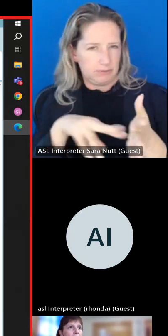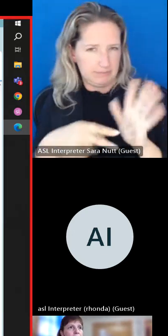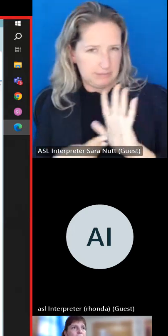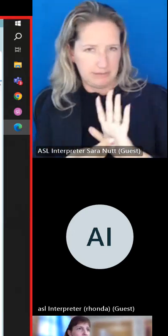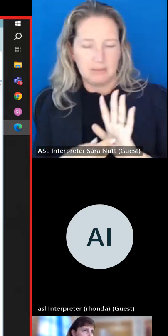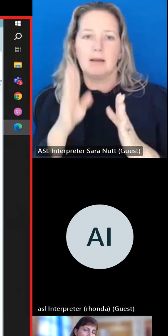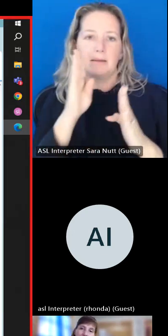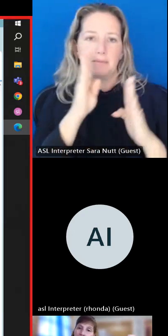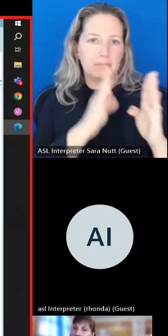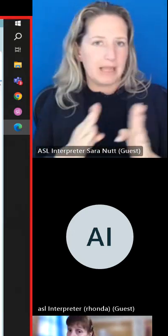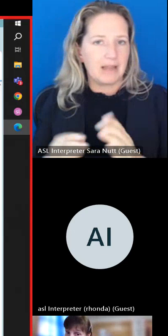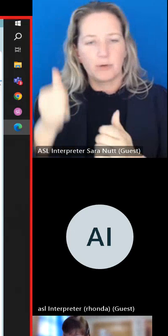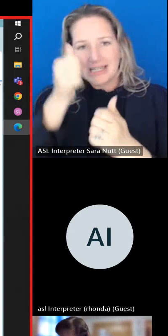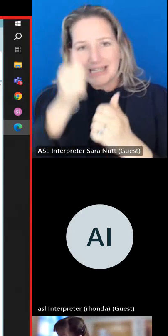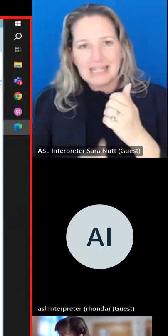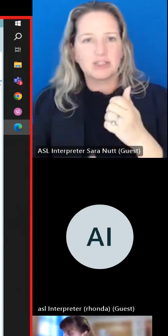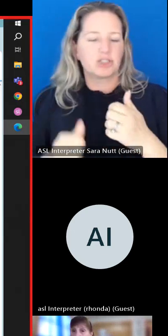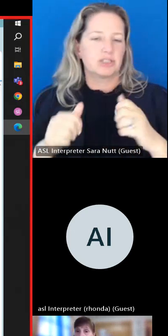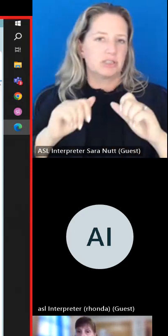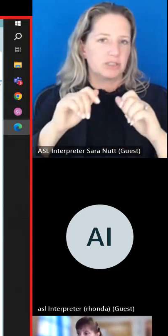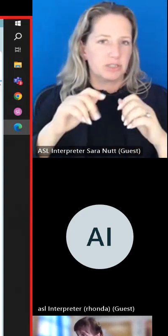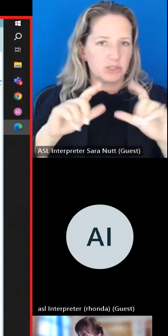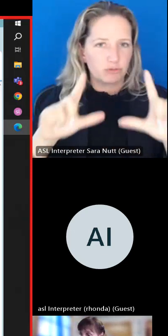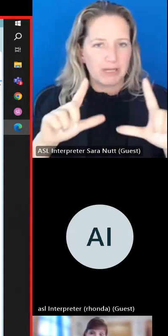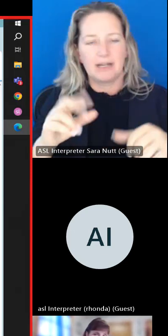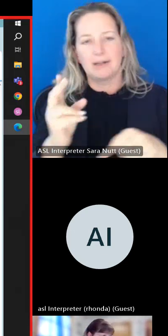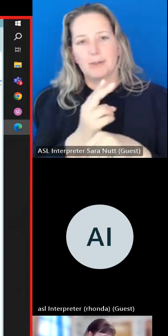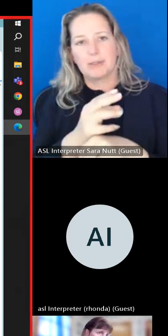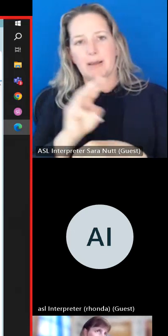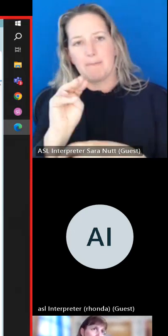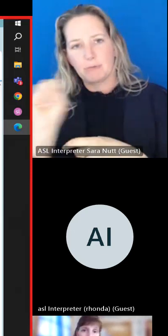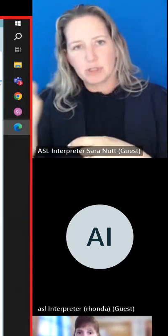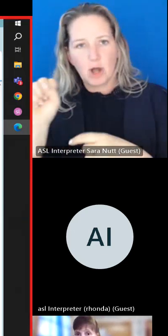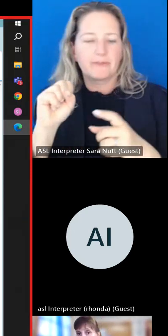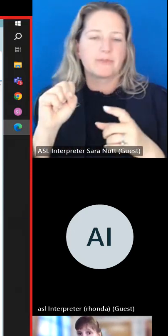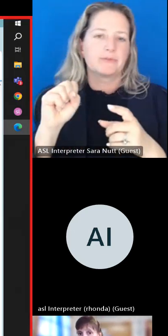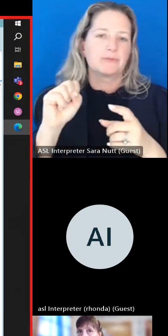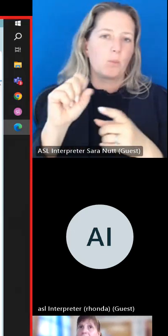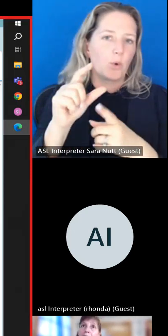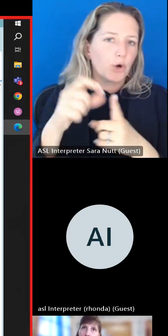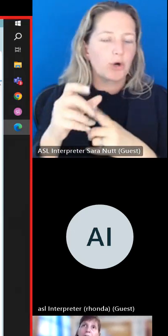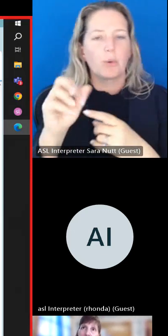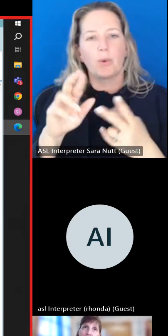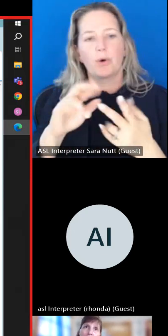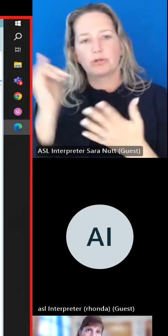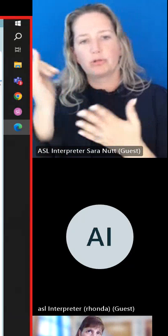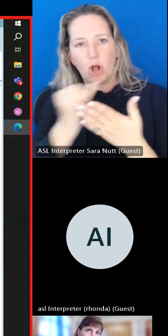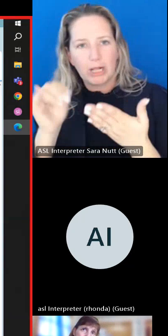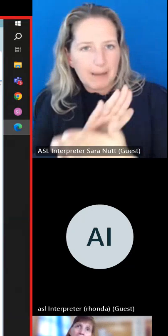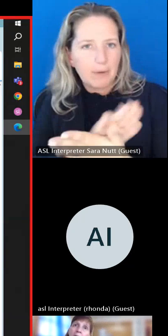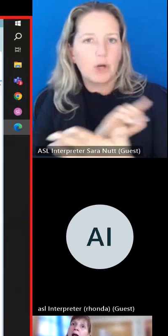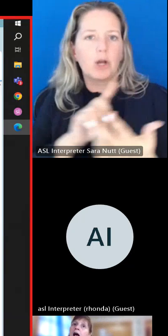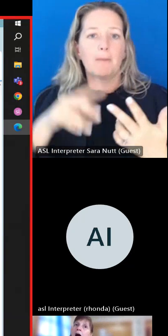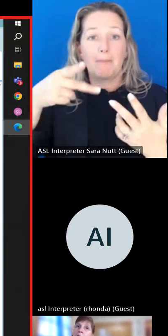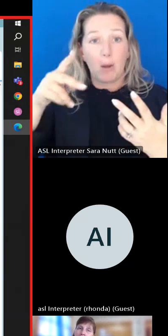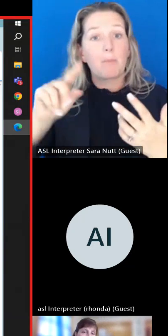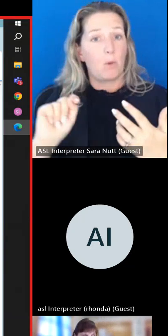screen. You can use Microsoft Word, you can use drawing paper, you can use PowerPoint. That's what our shop